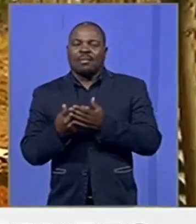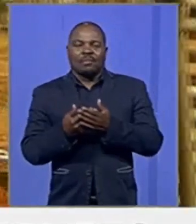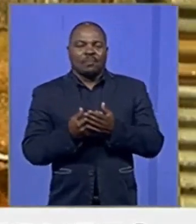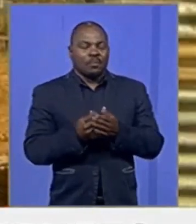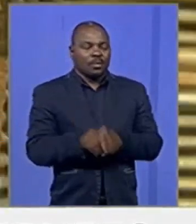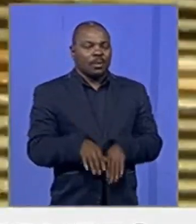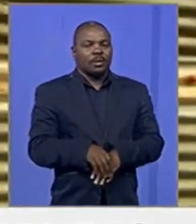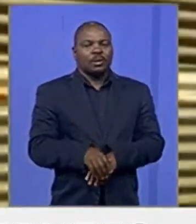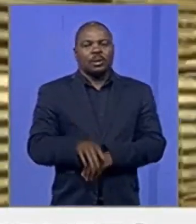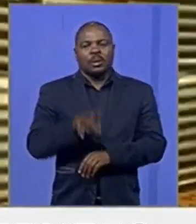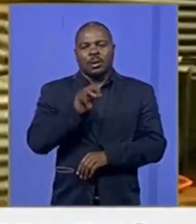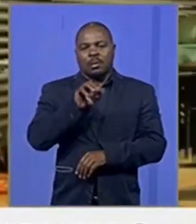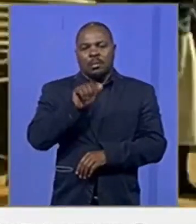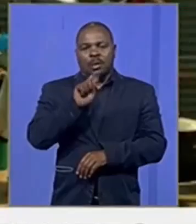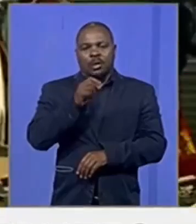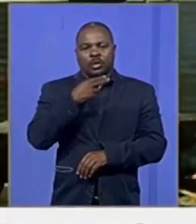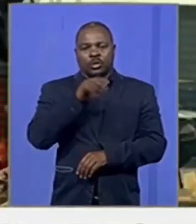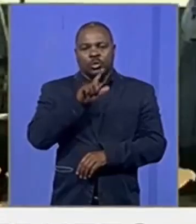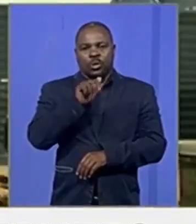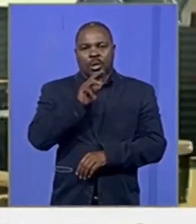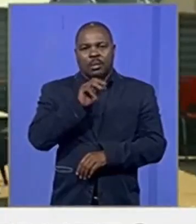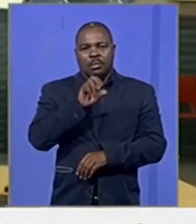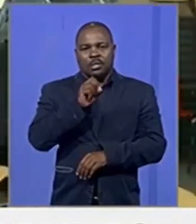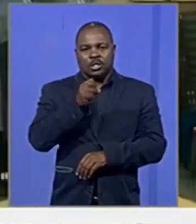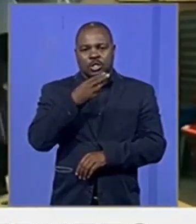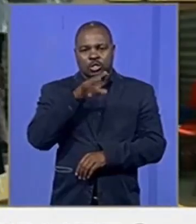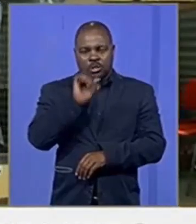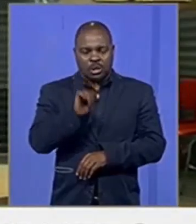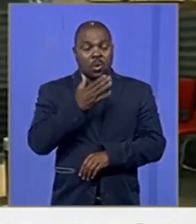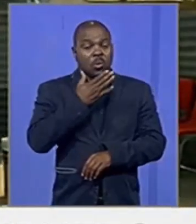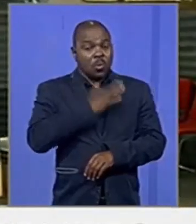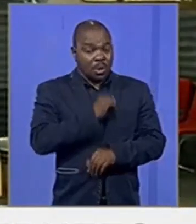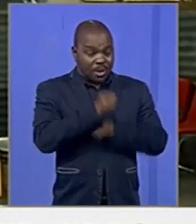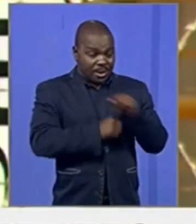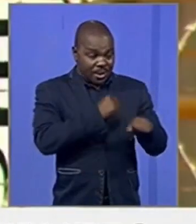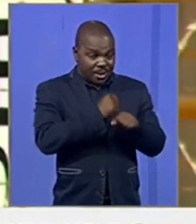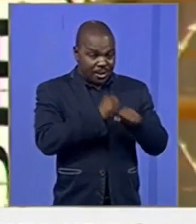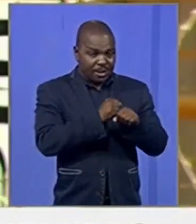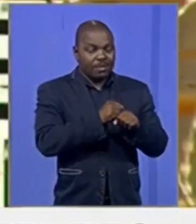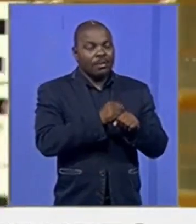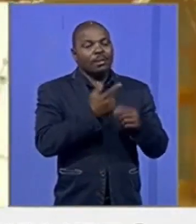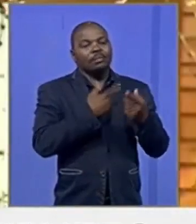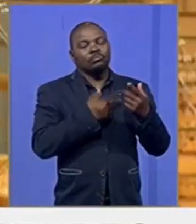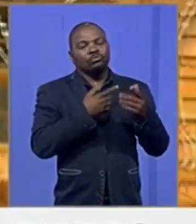sa Mathulamisha se solofela go tlhabolola dipholo tsa monongwaga tsa marematlou.